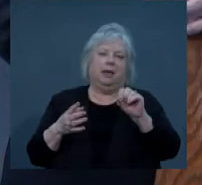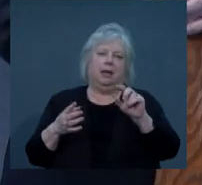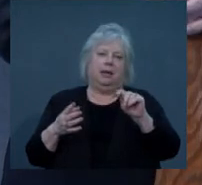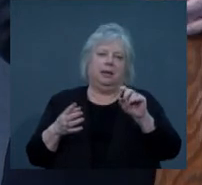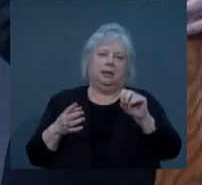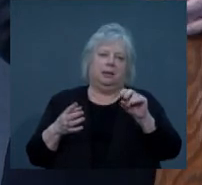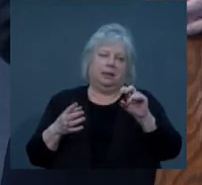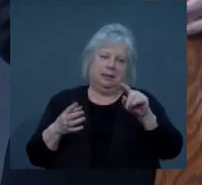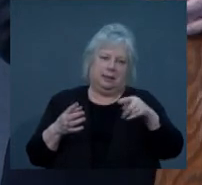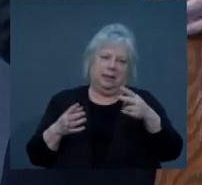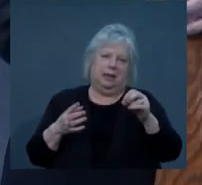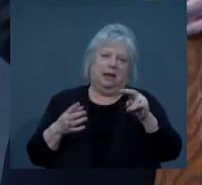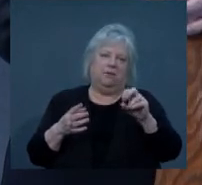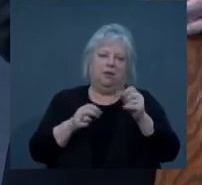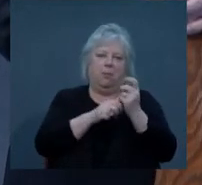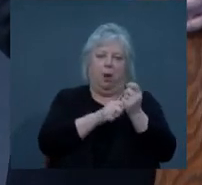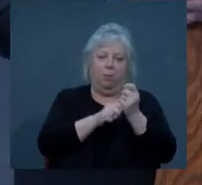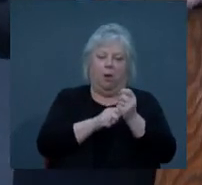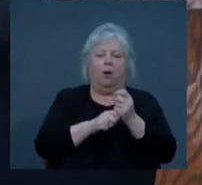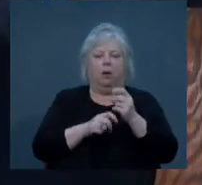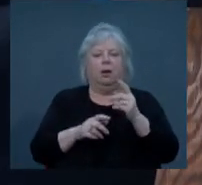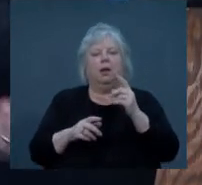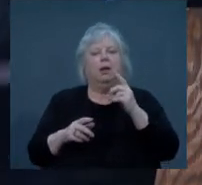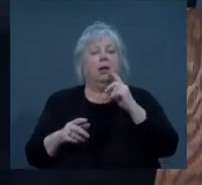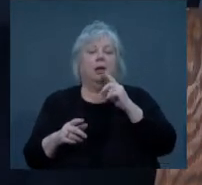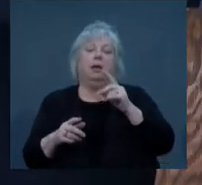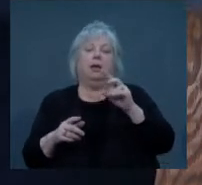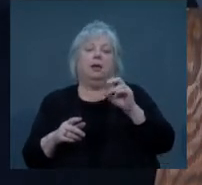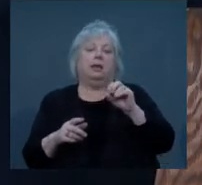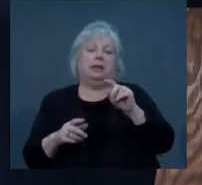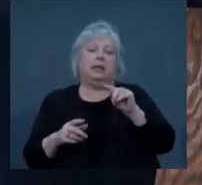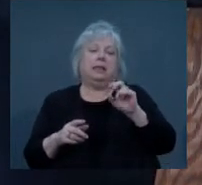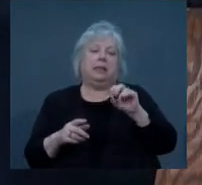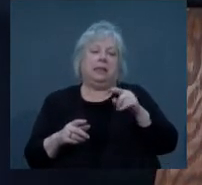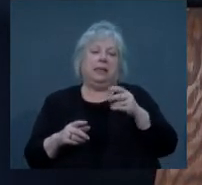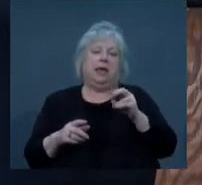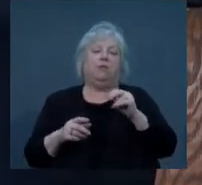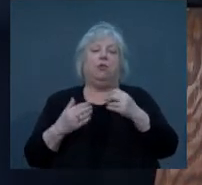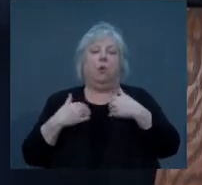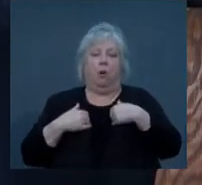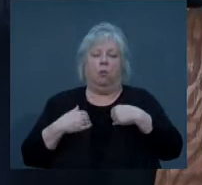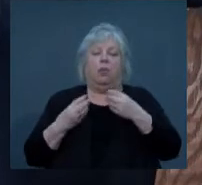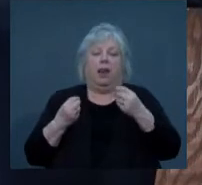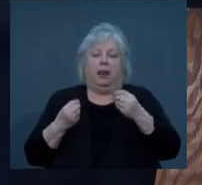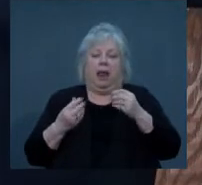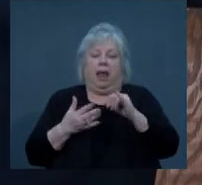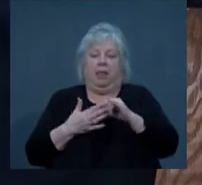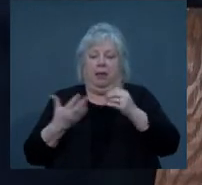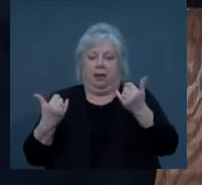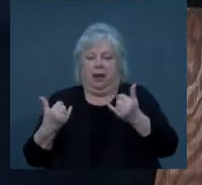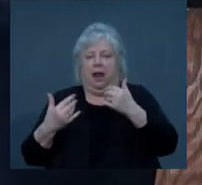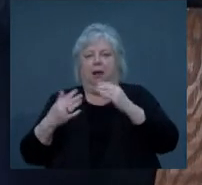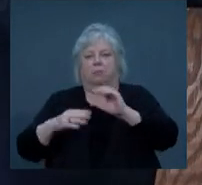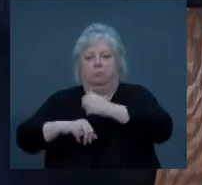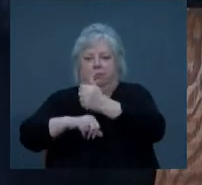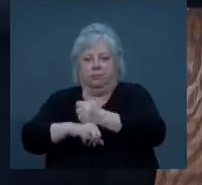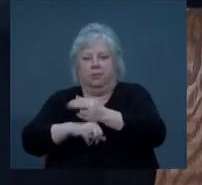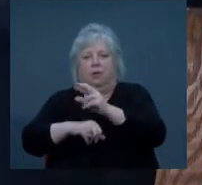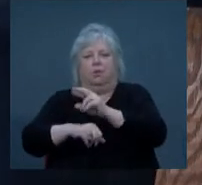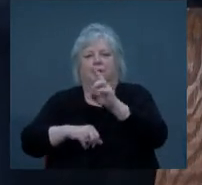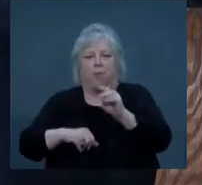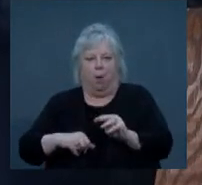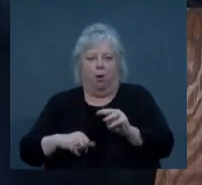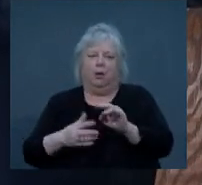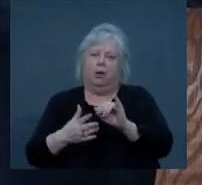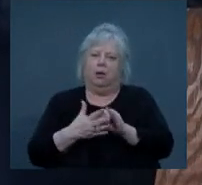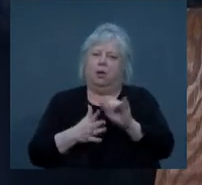owned the land where the River Market stands today. And, you know, that was 20 plus